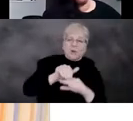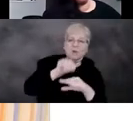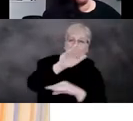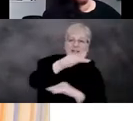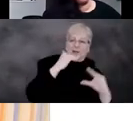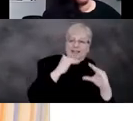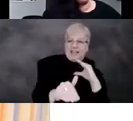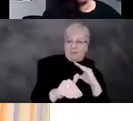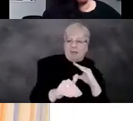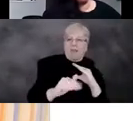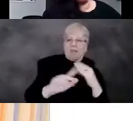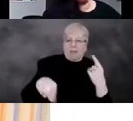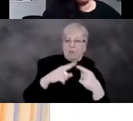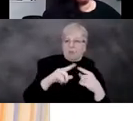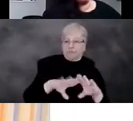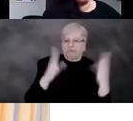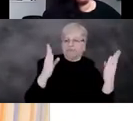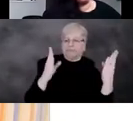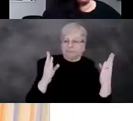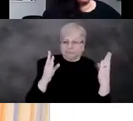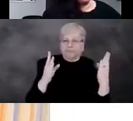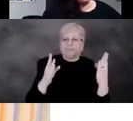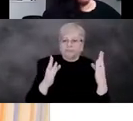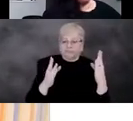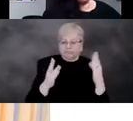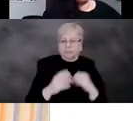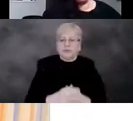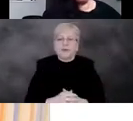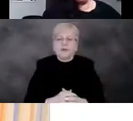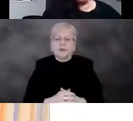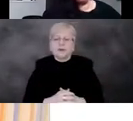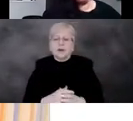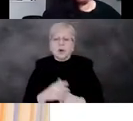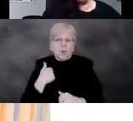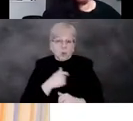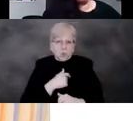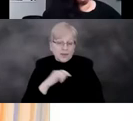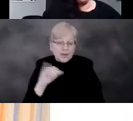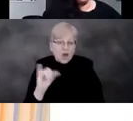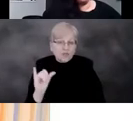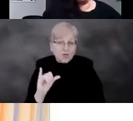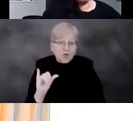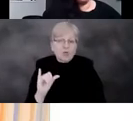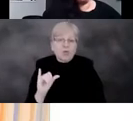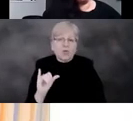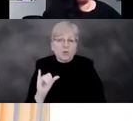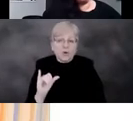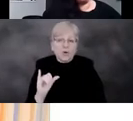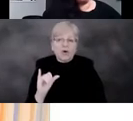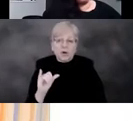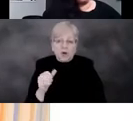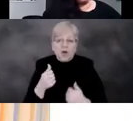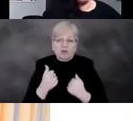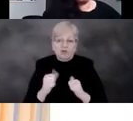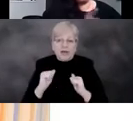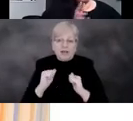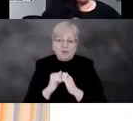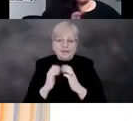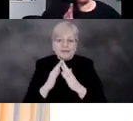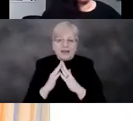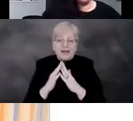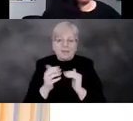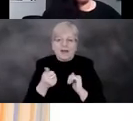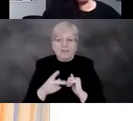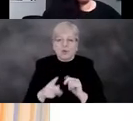AERA's website once the platform is open. Um, we are also working to, uh, set up a few, I guess,